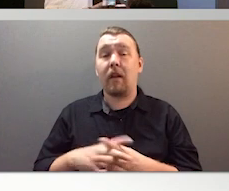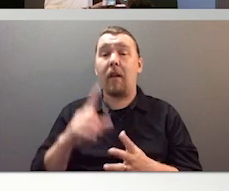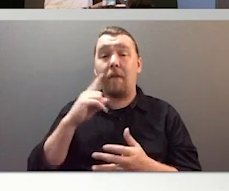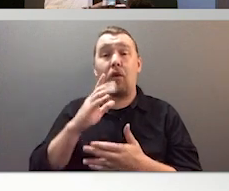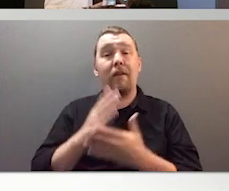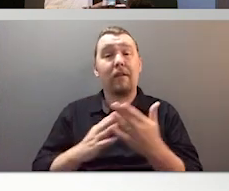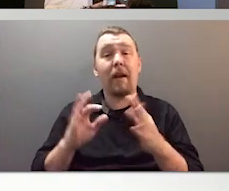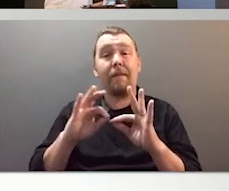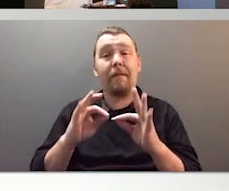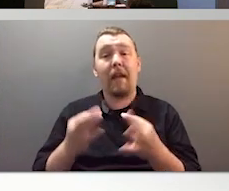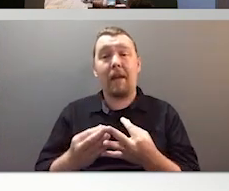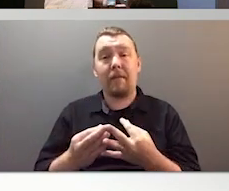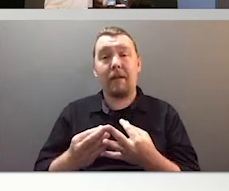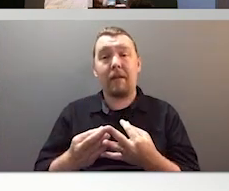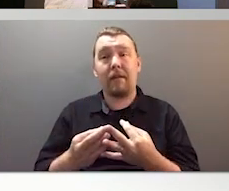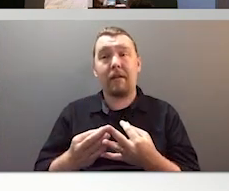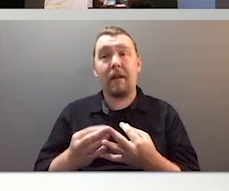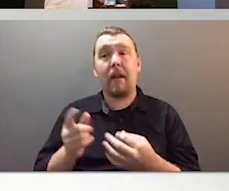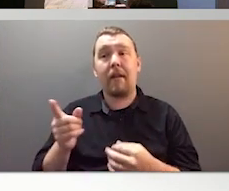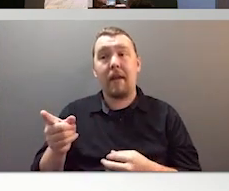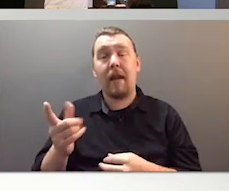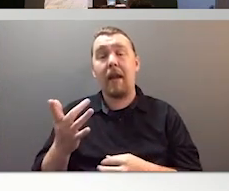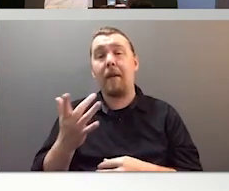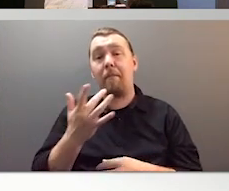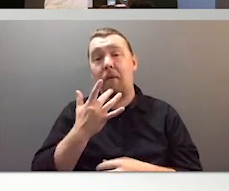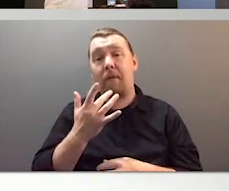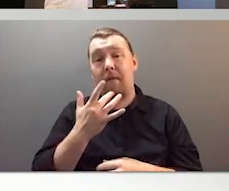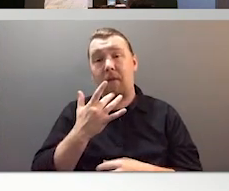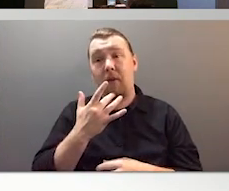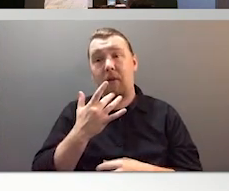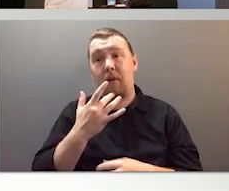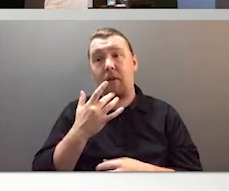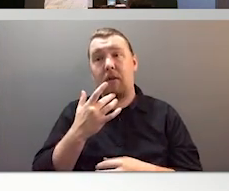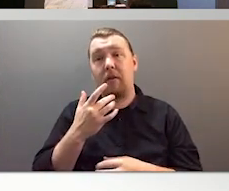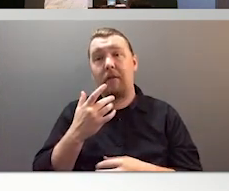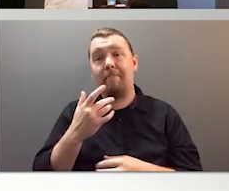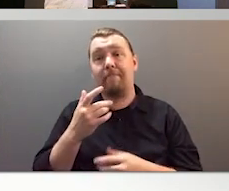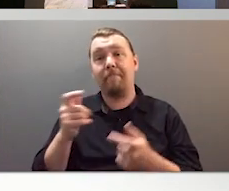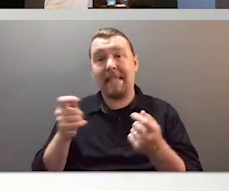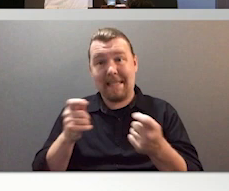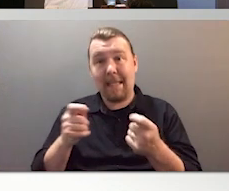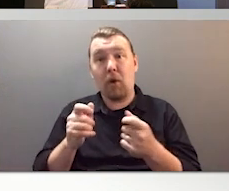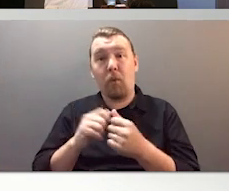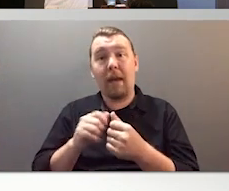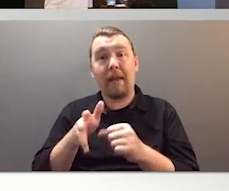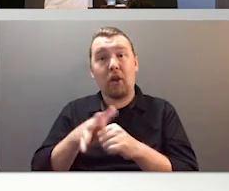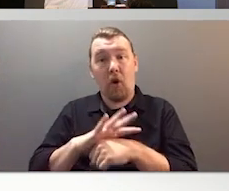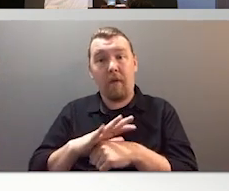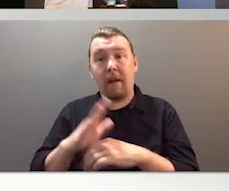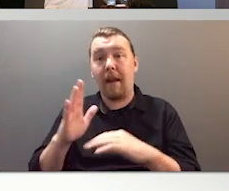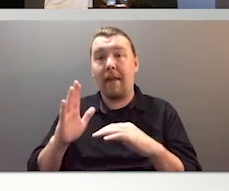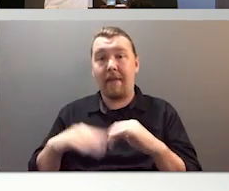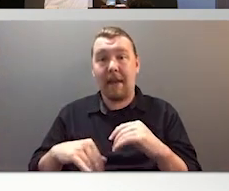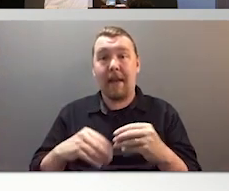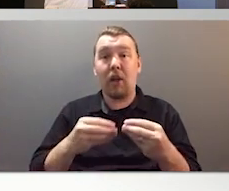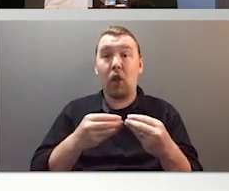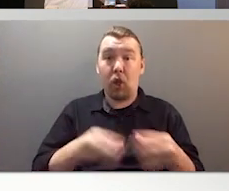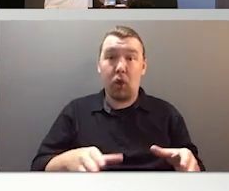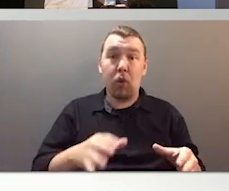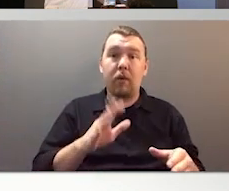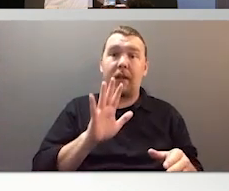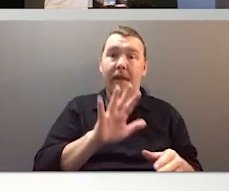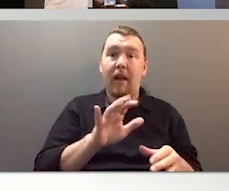routine. So that's an individual decision. If you can get